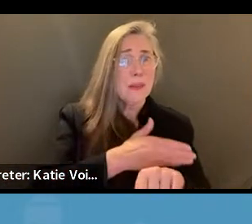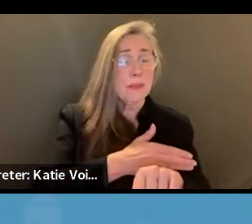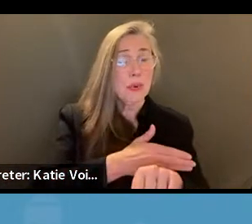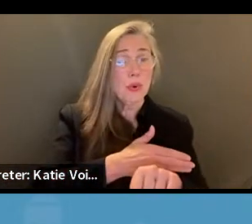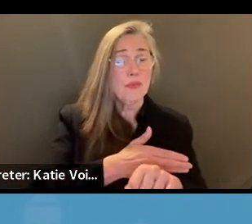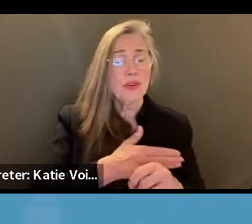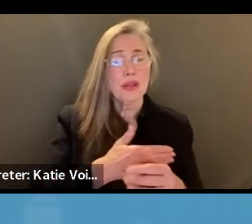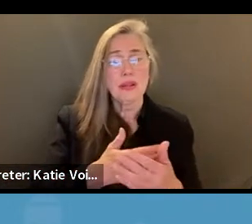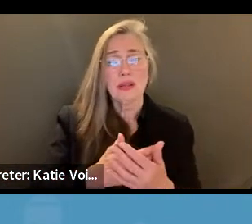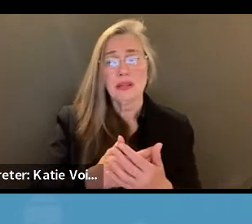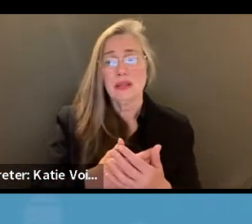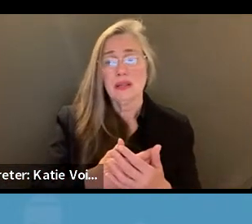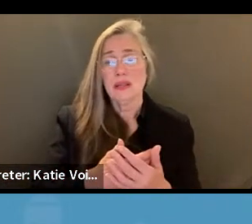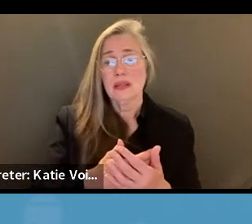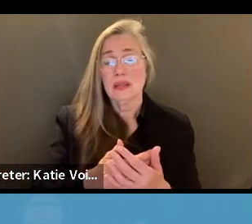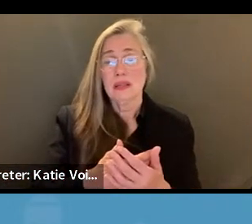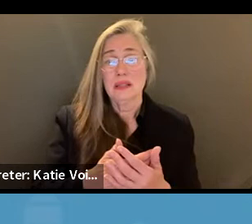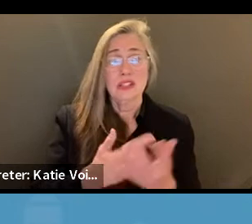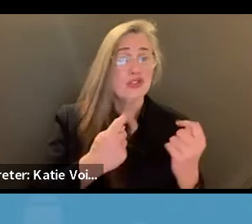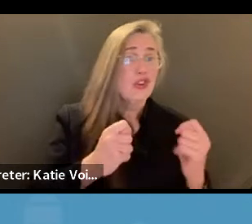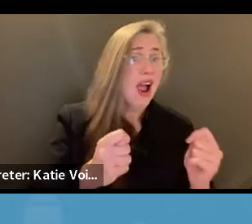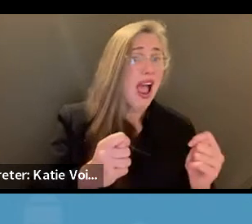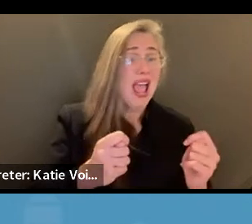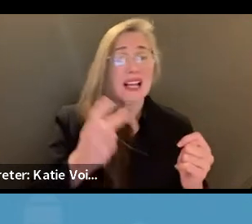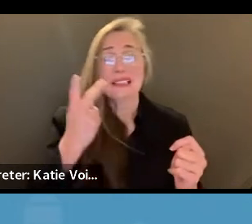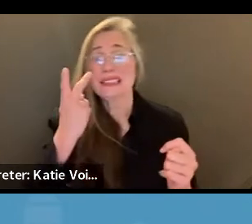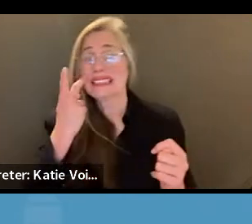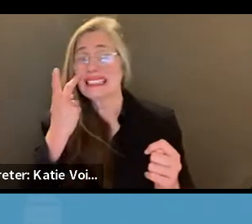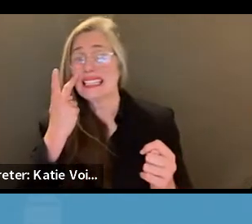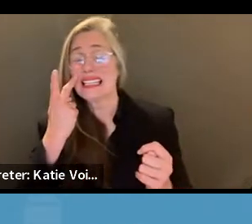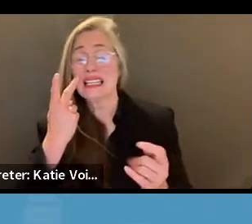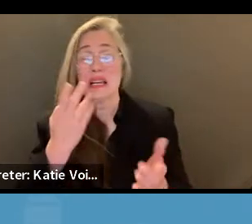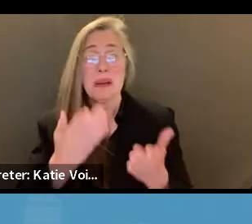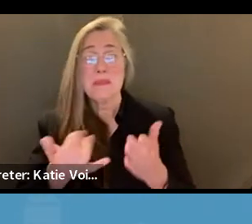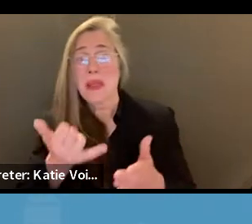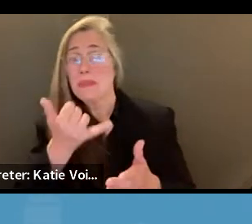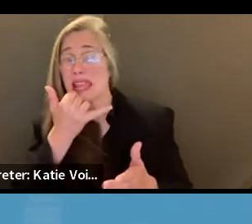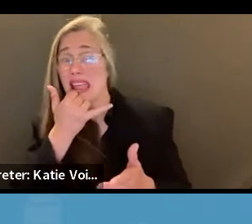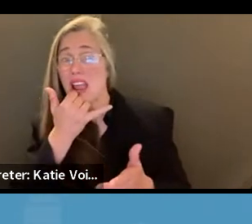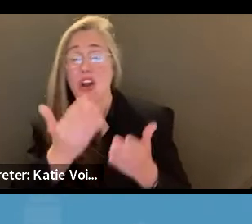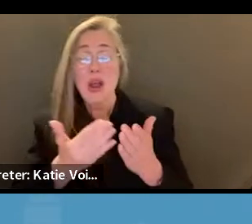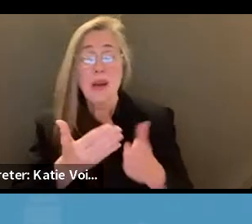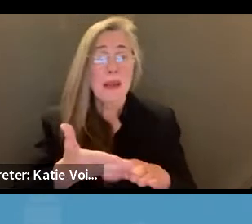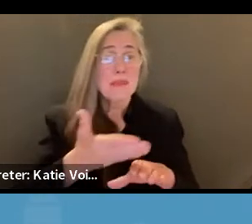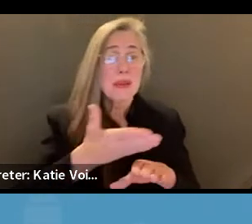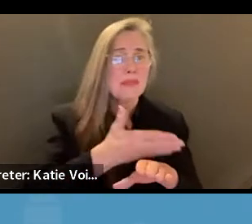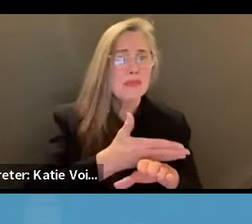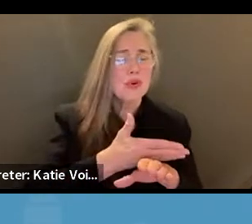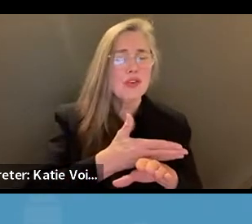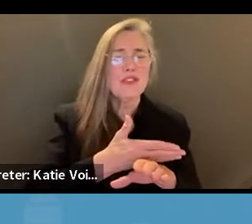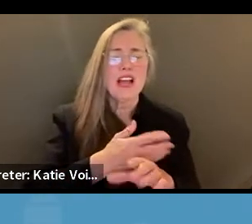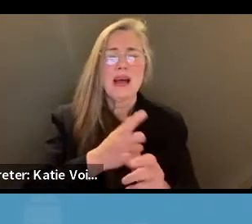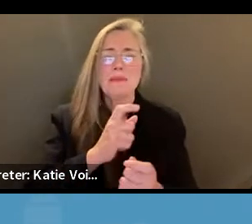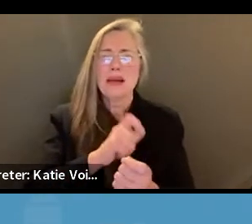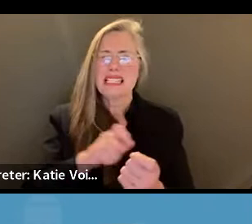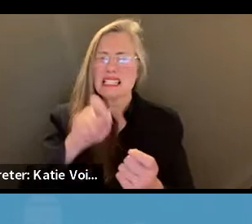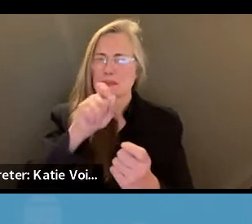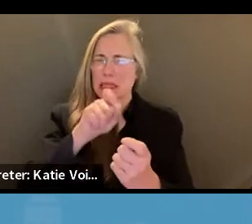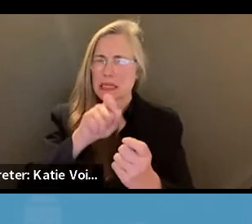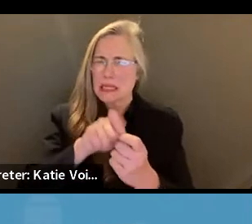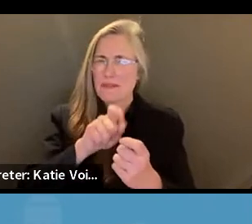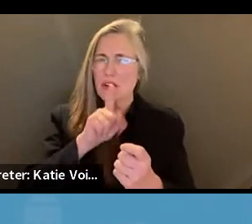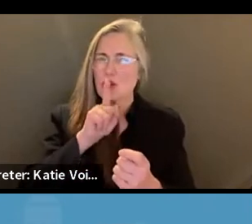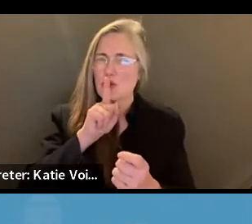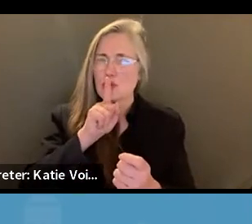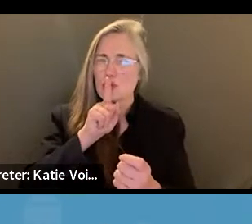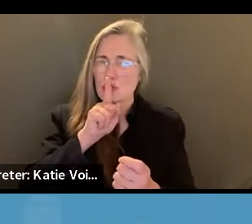could be trial and error, but actionable, specific, concrete recommendations for our school